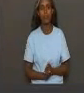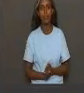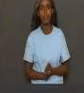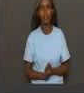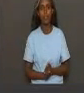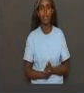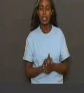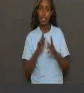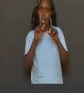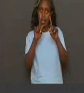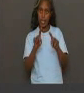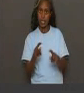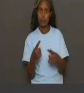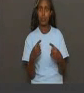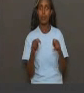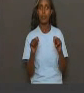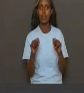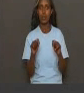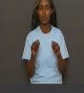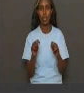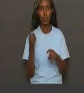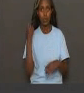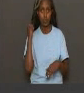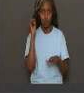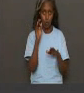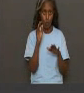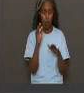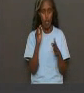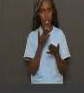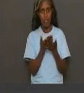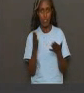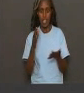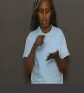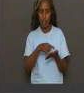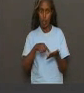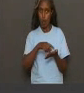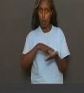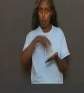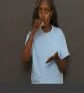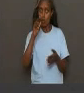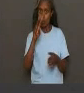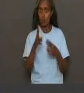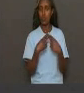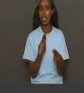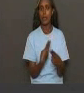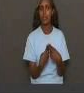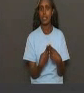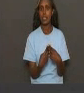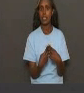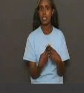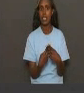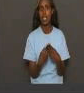In an experiment where you throw a fair coin 2 times,